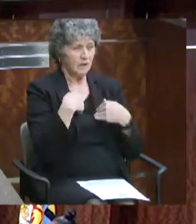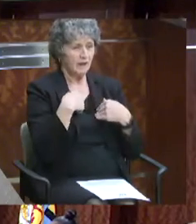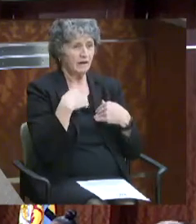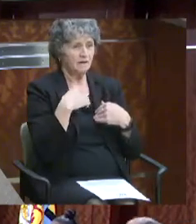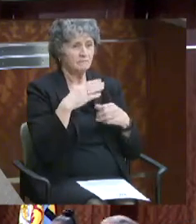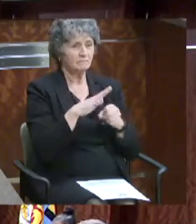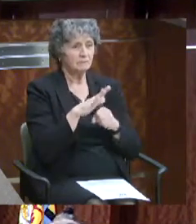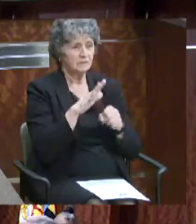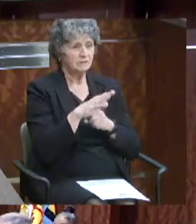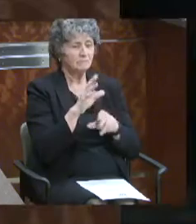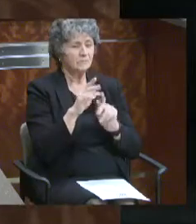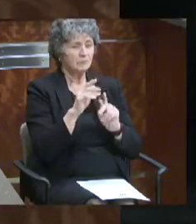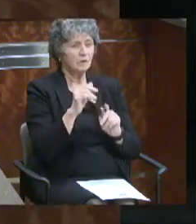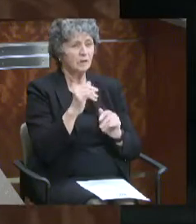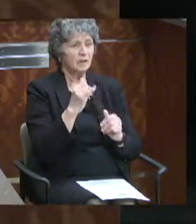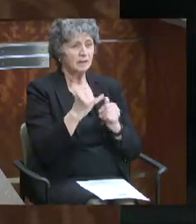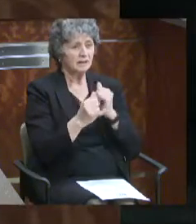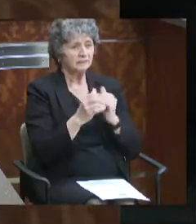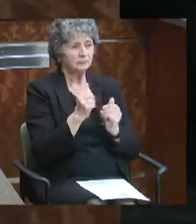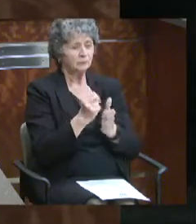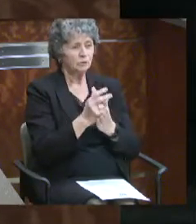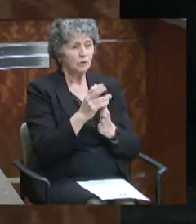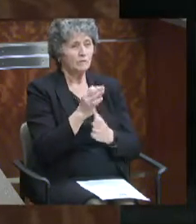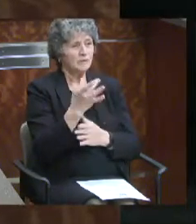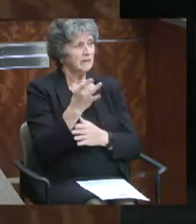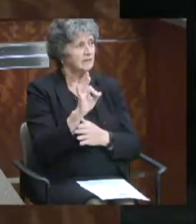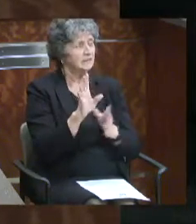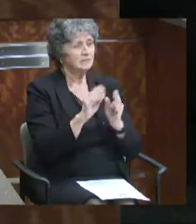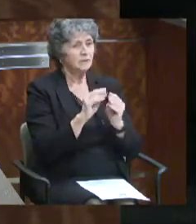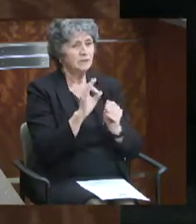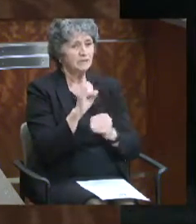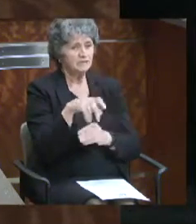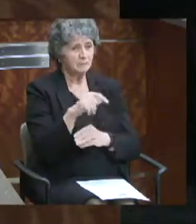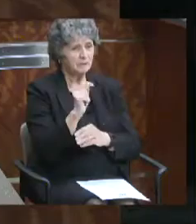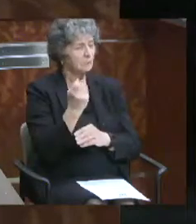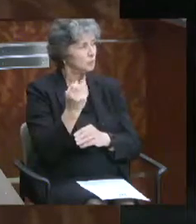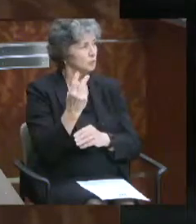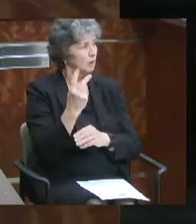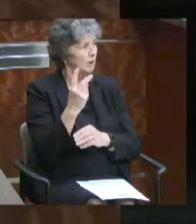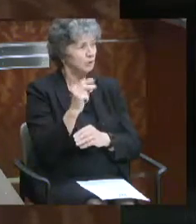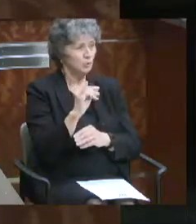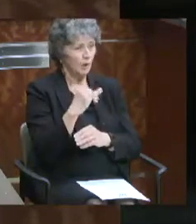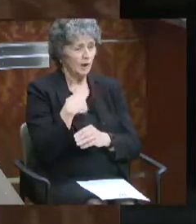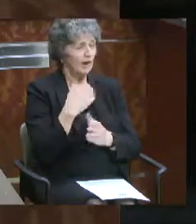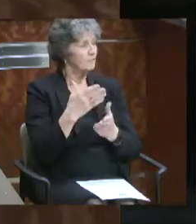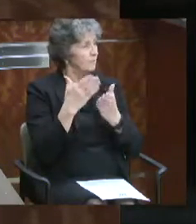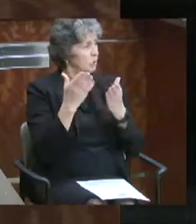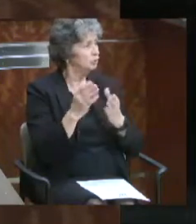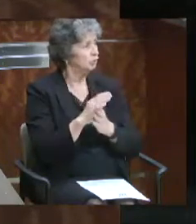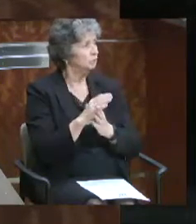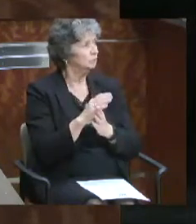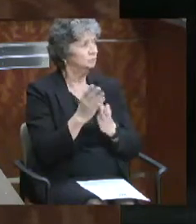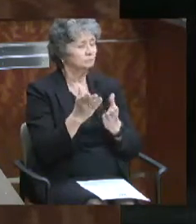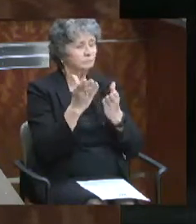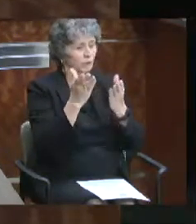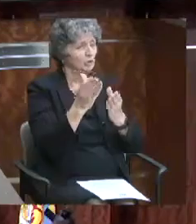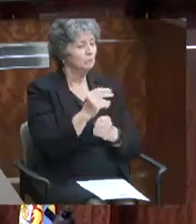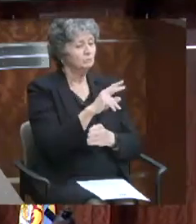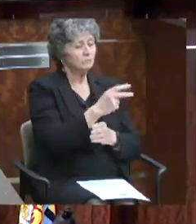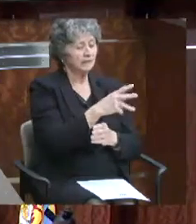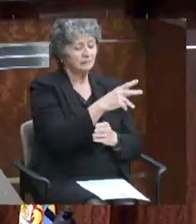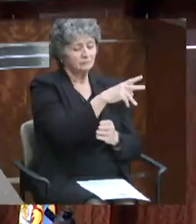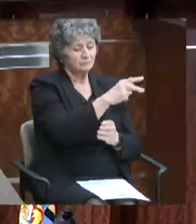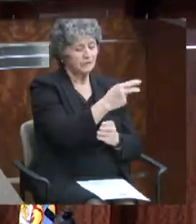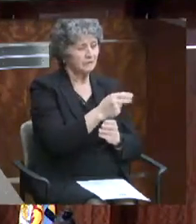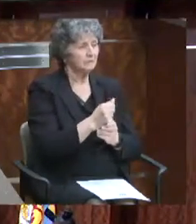for the approval of the minutes of the 18th meeting of September the 12th. Do I have a motion? You do. So moved. Second. Thank